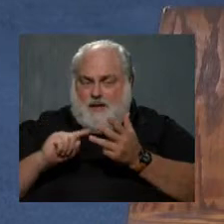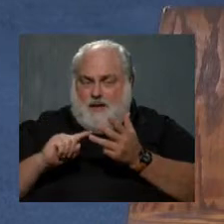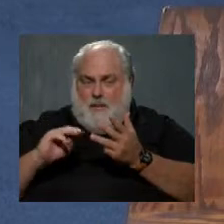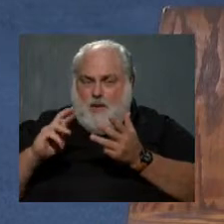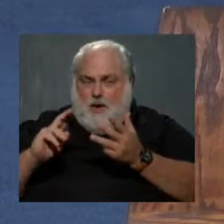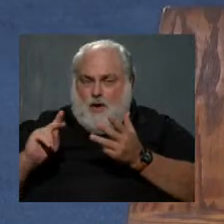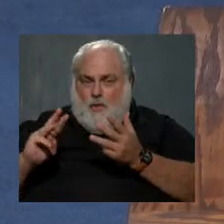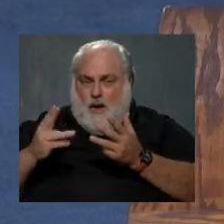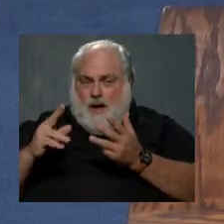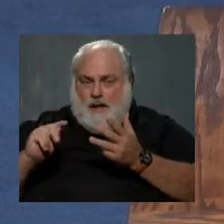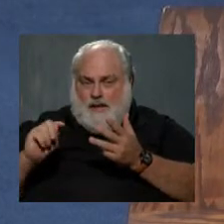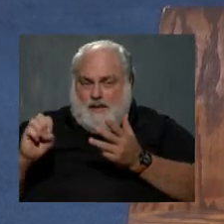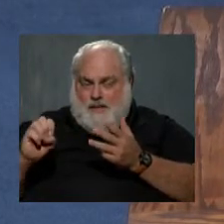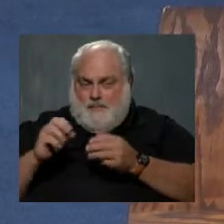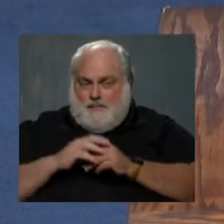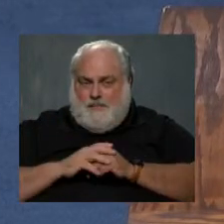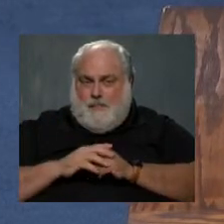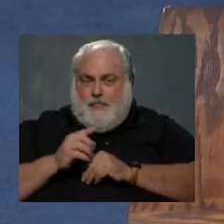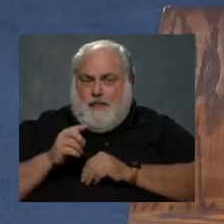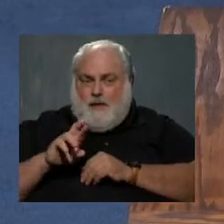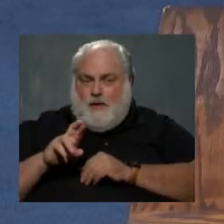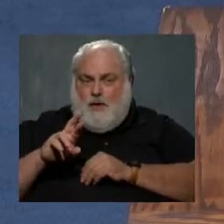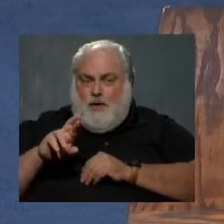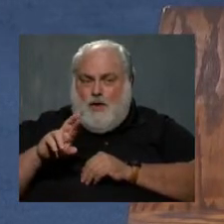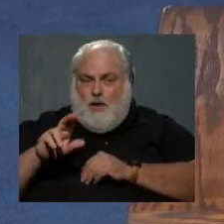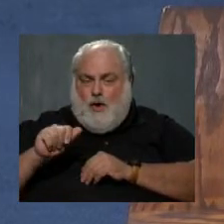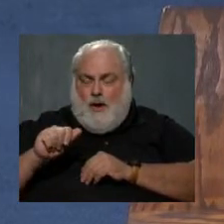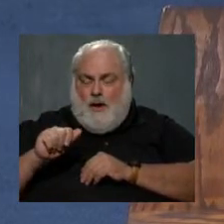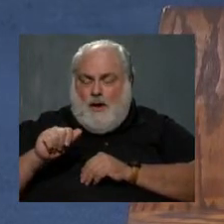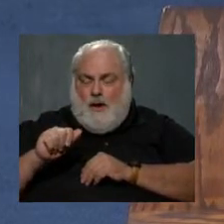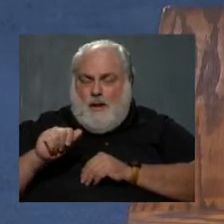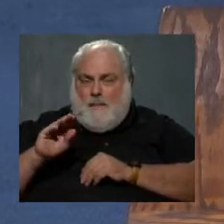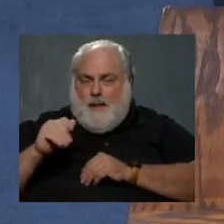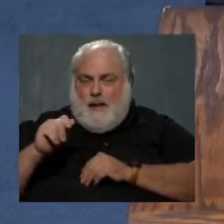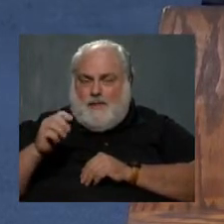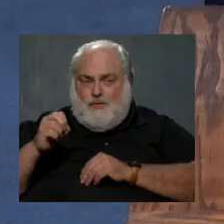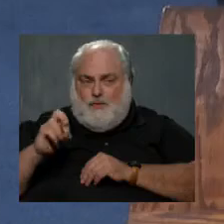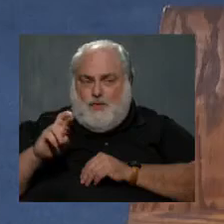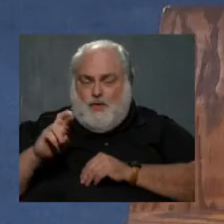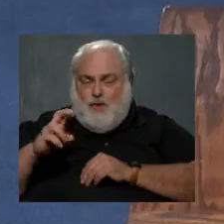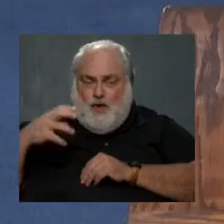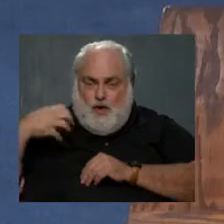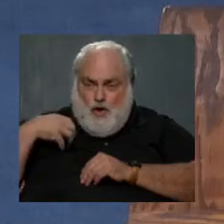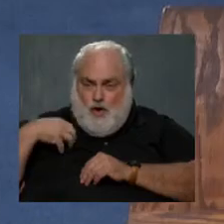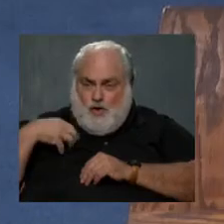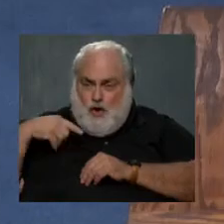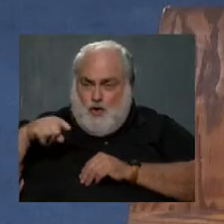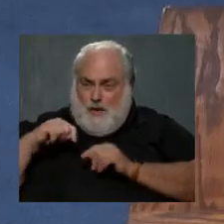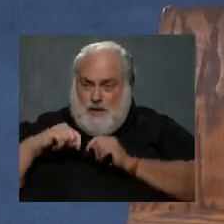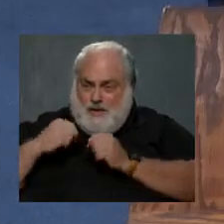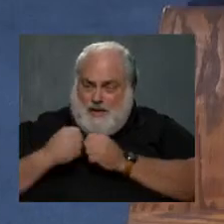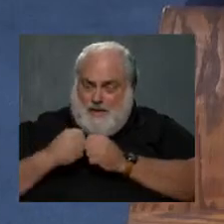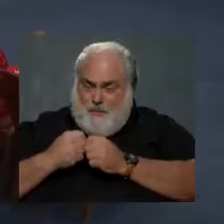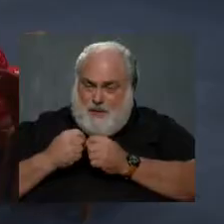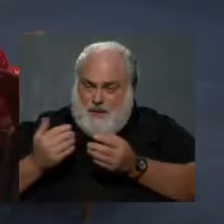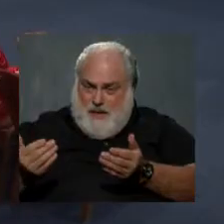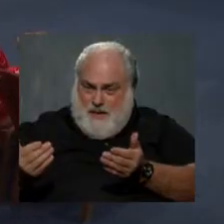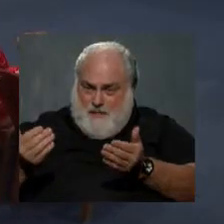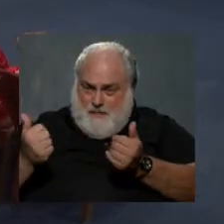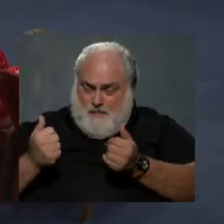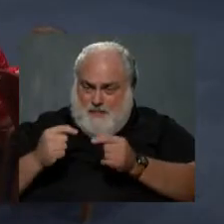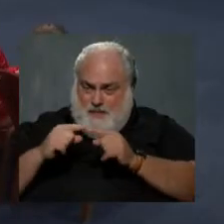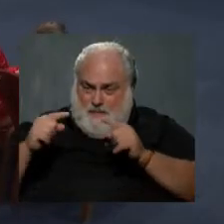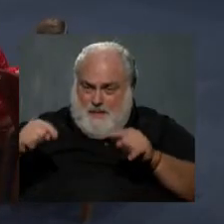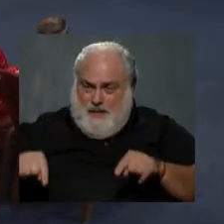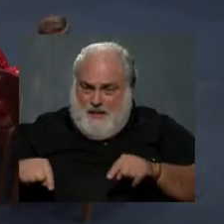Laura Bedner is the headmaster, and Steve Miller is the athletic director. Coach, if you and your team would come up, I'd like to present you with this